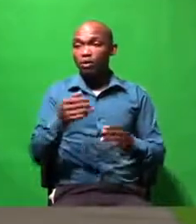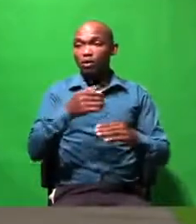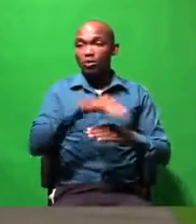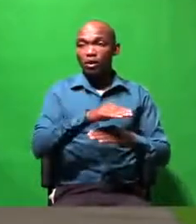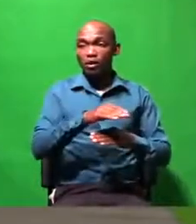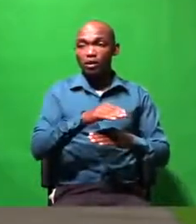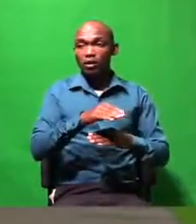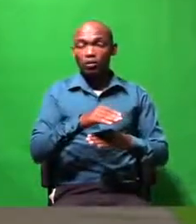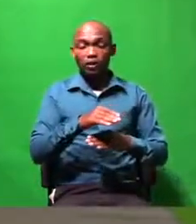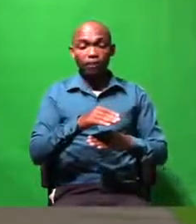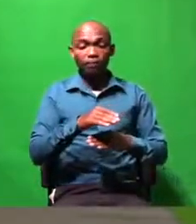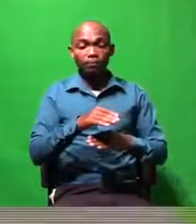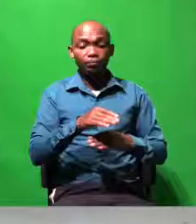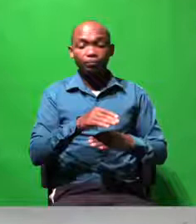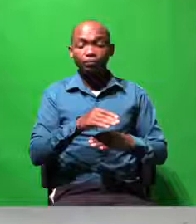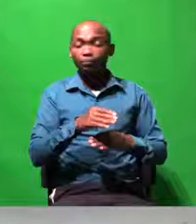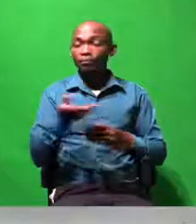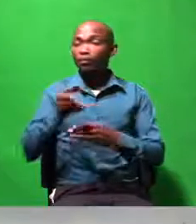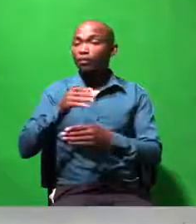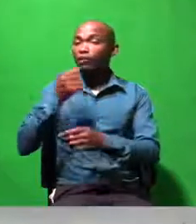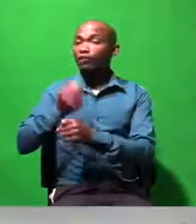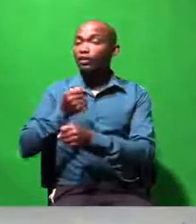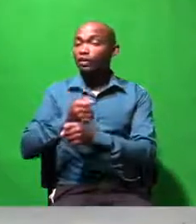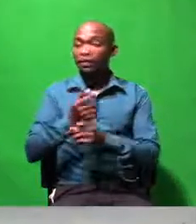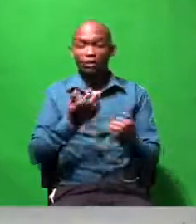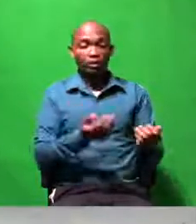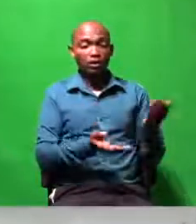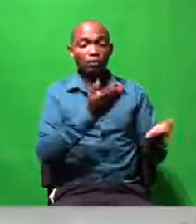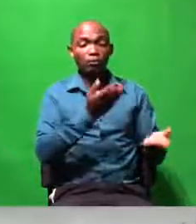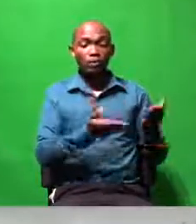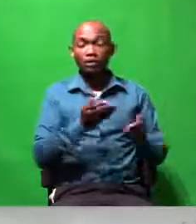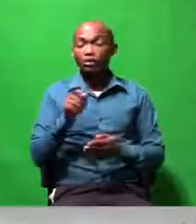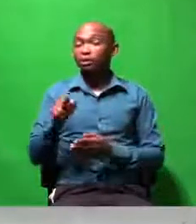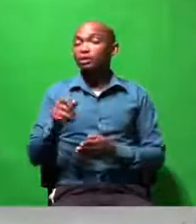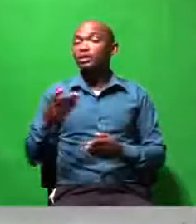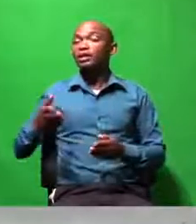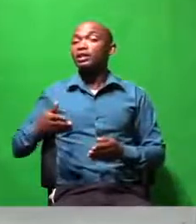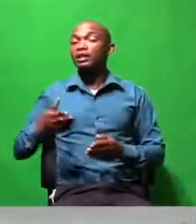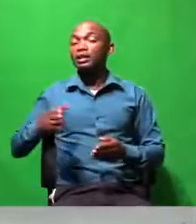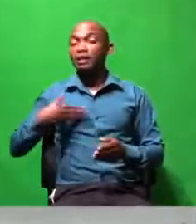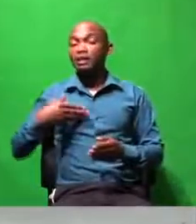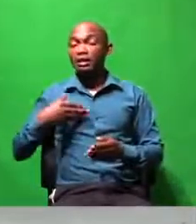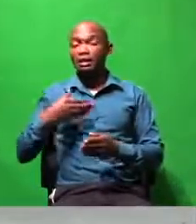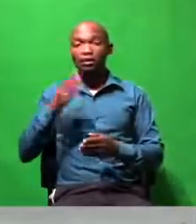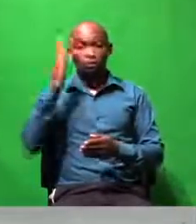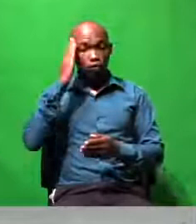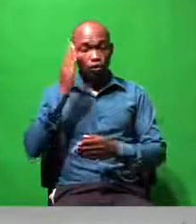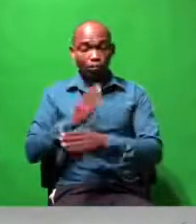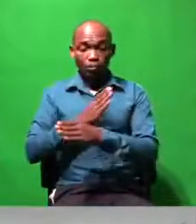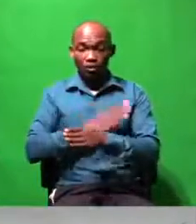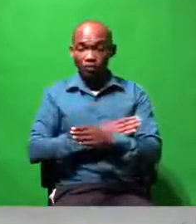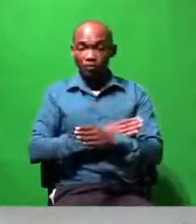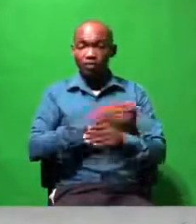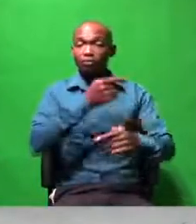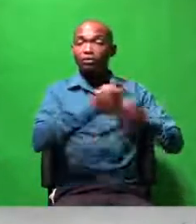to measure. So this you can say the 2 words which we needed to know before proceeding in